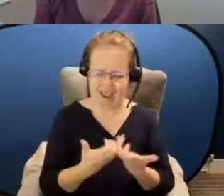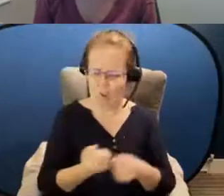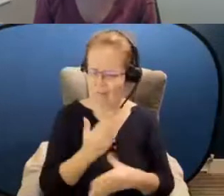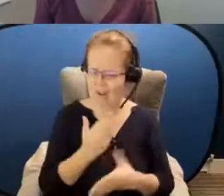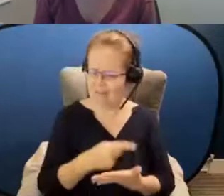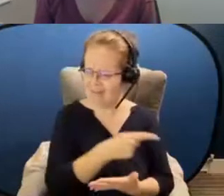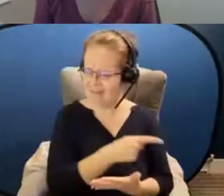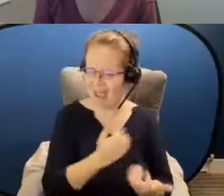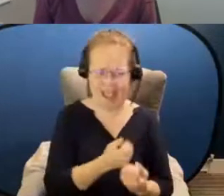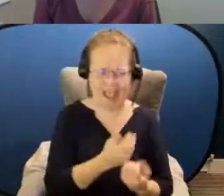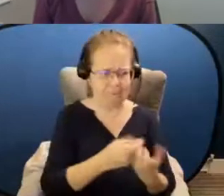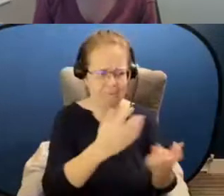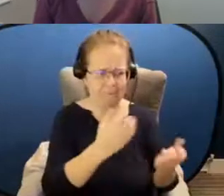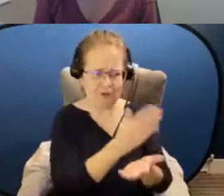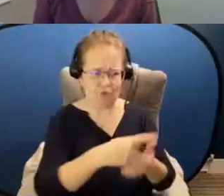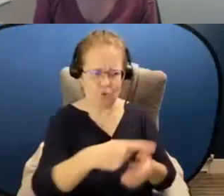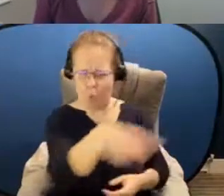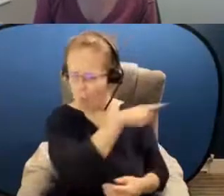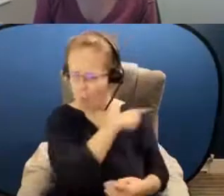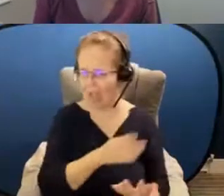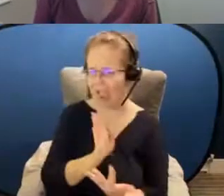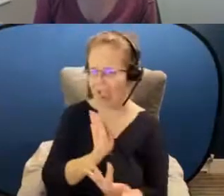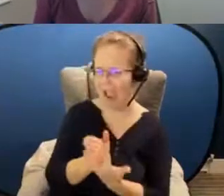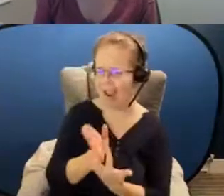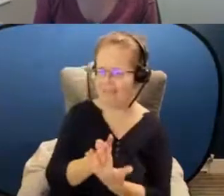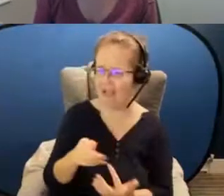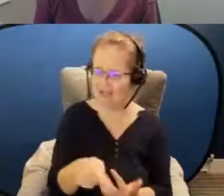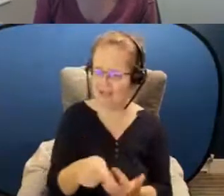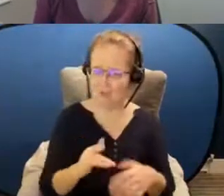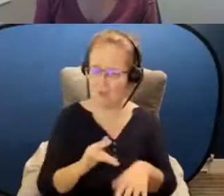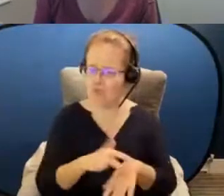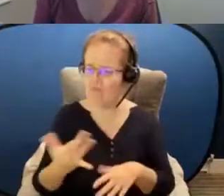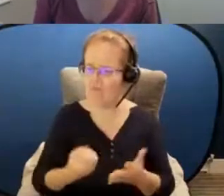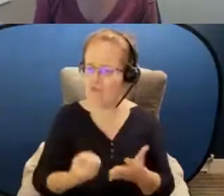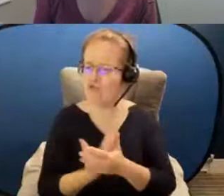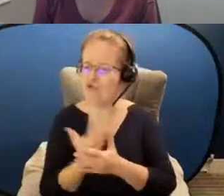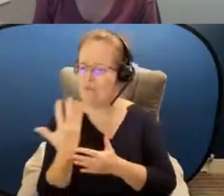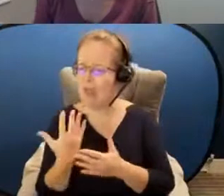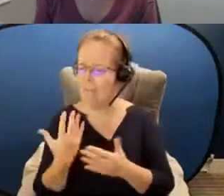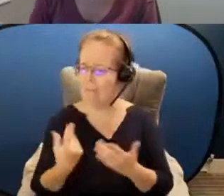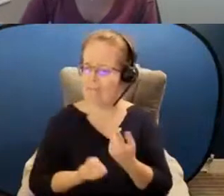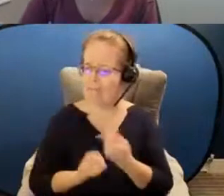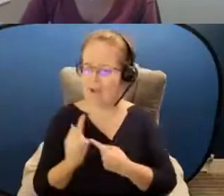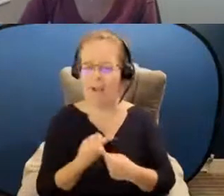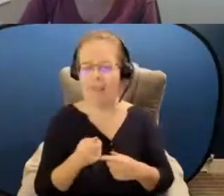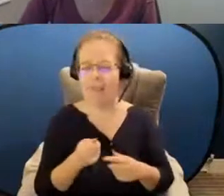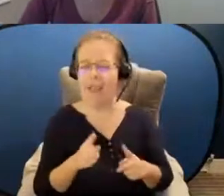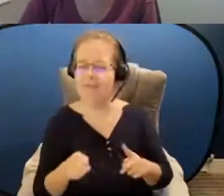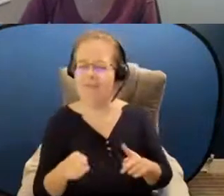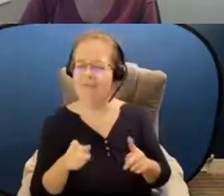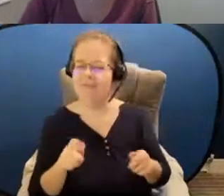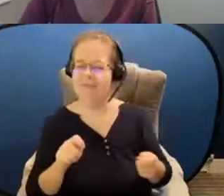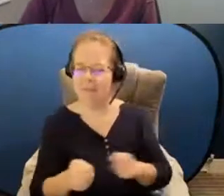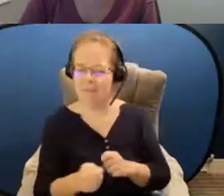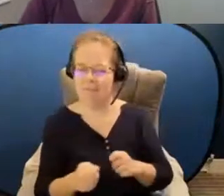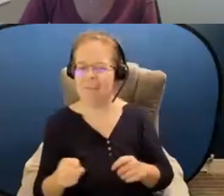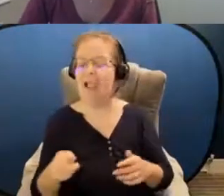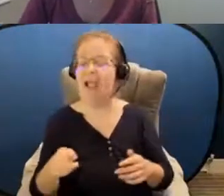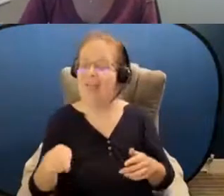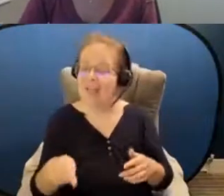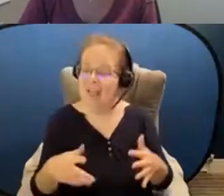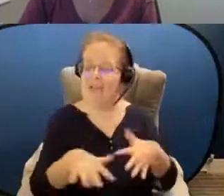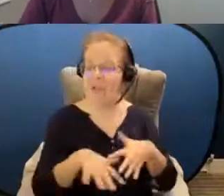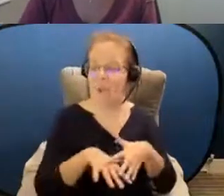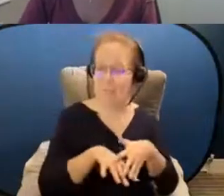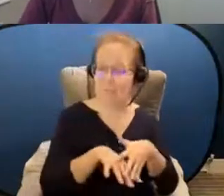can access this professional development opportunity? And they just listen differently. We've got to make it mainstream, because right now,